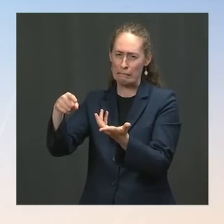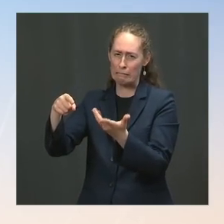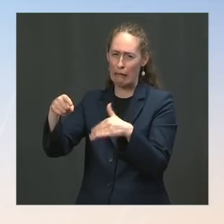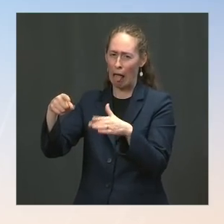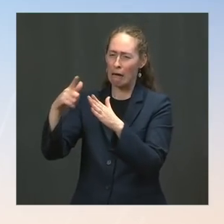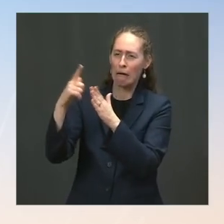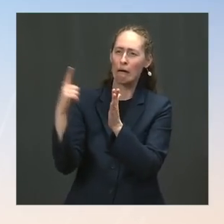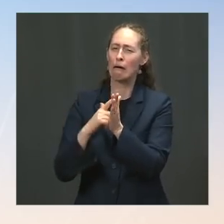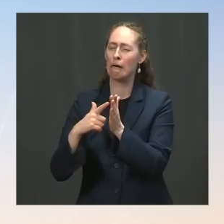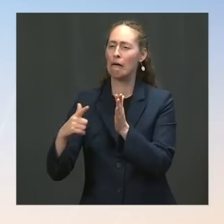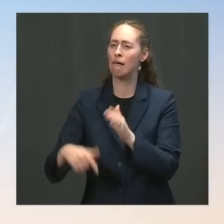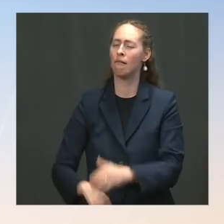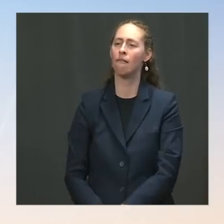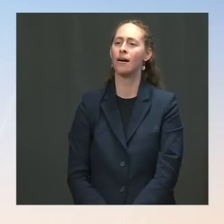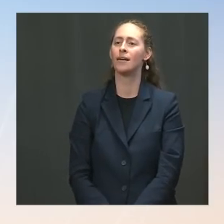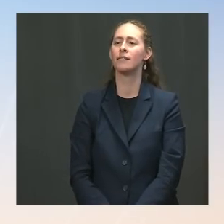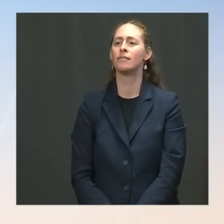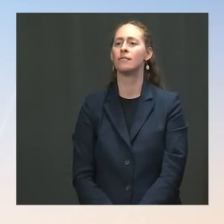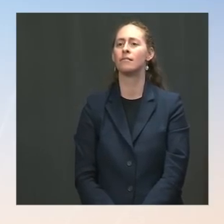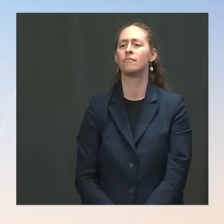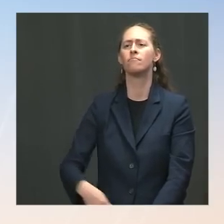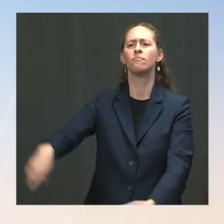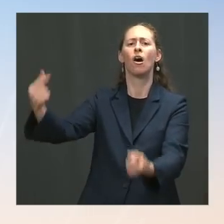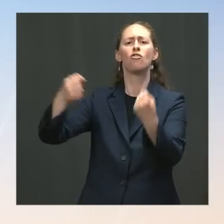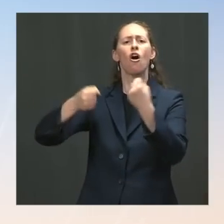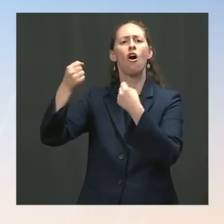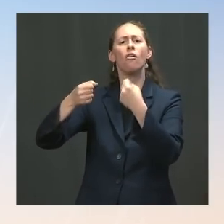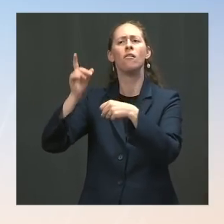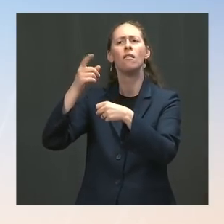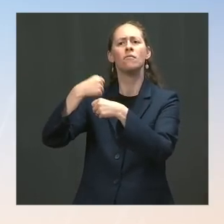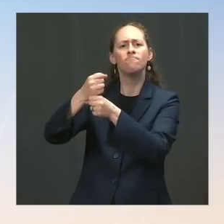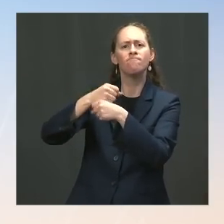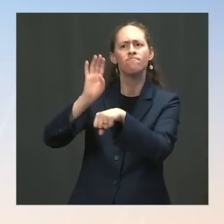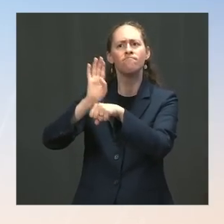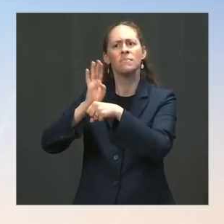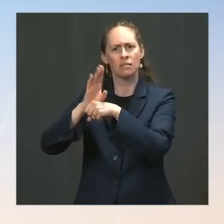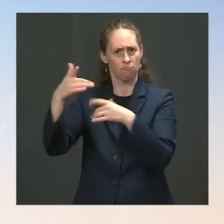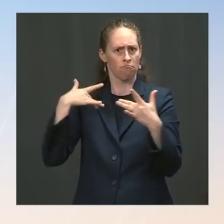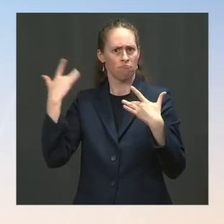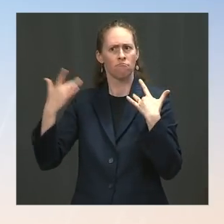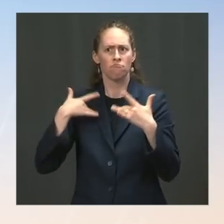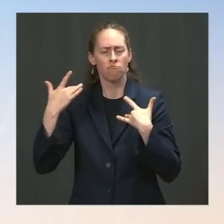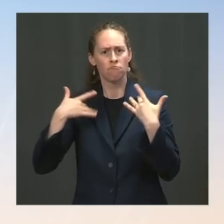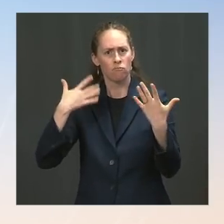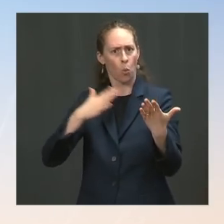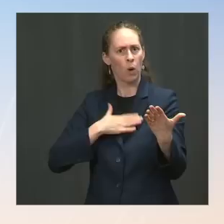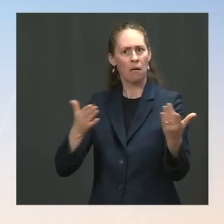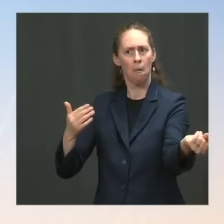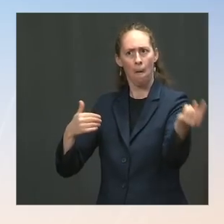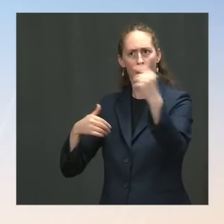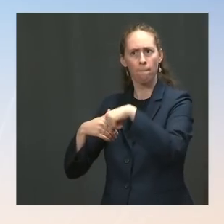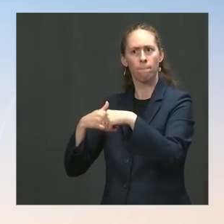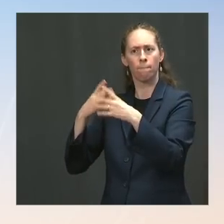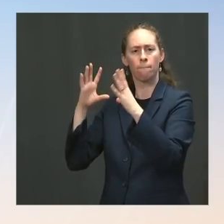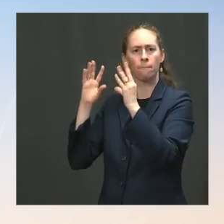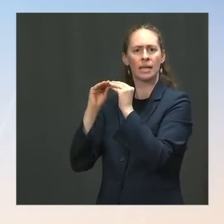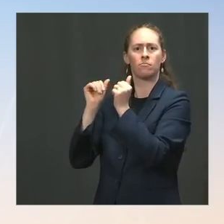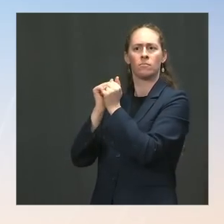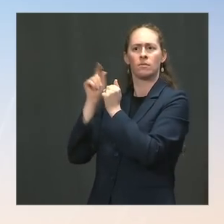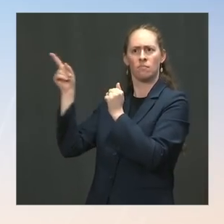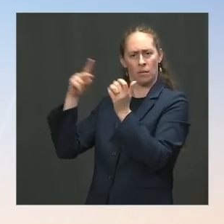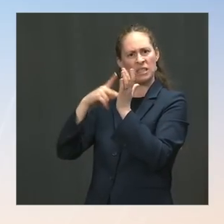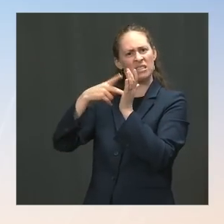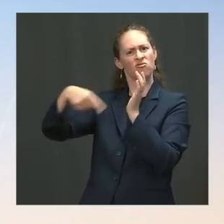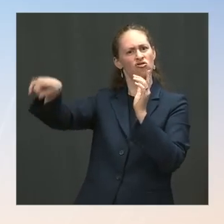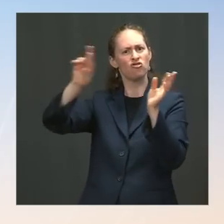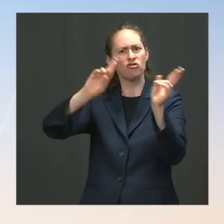making this announcement. That is certainly significant. And we've also seen a lot of these industries move in the direction of electric vehicles. That's not